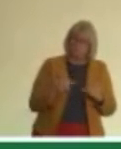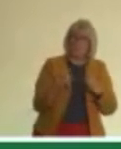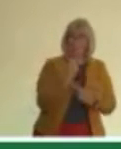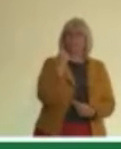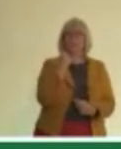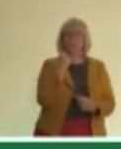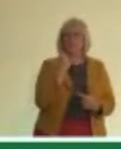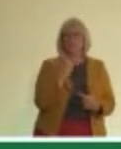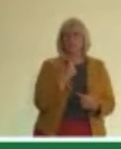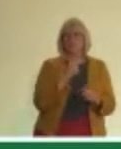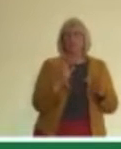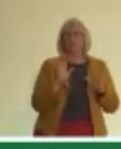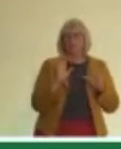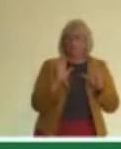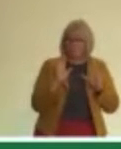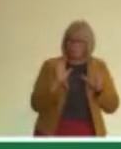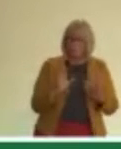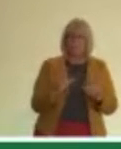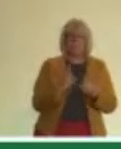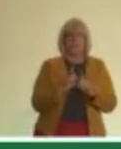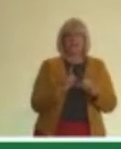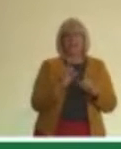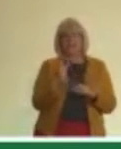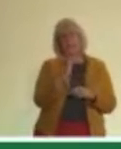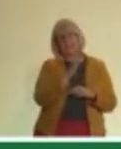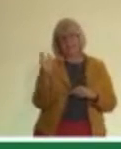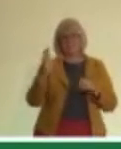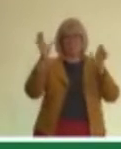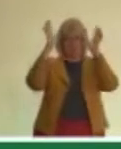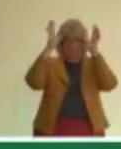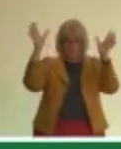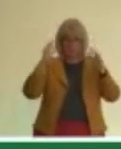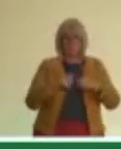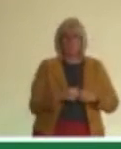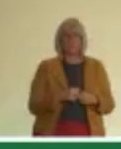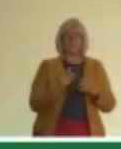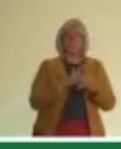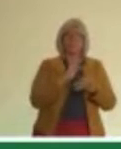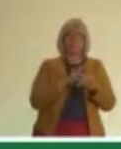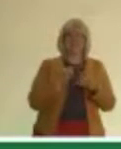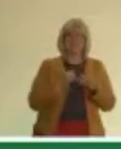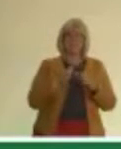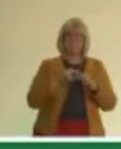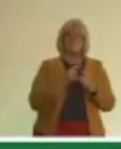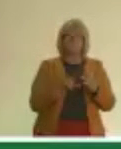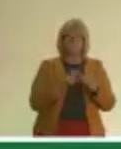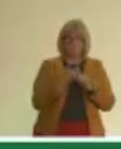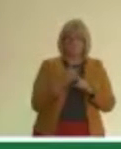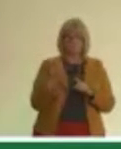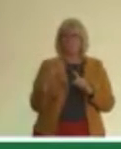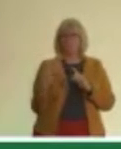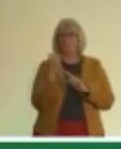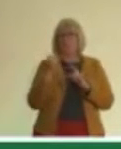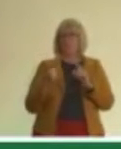wins in places like East Hertfordshire, and of course, our outright majority in Mid-Suffolk. But I just want to tell you about the end of my day. My